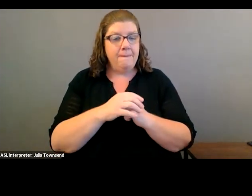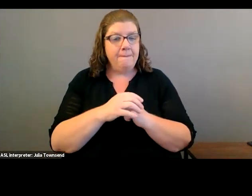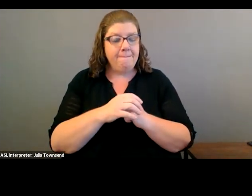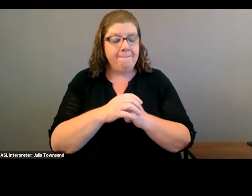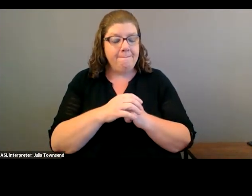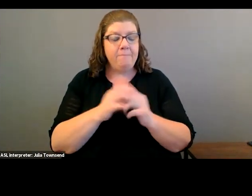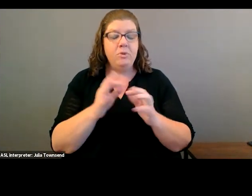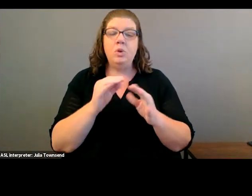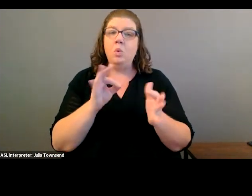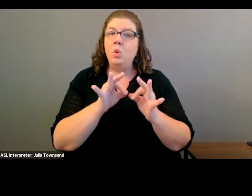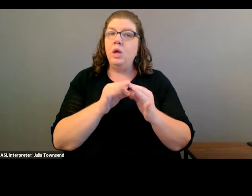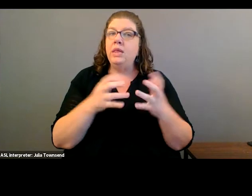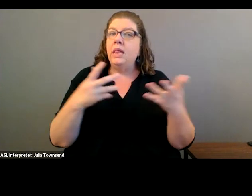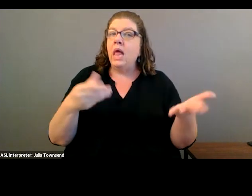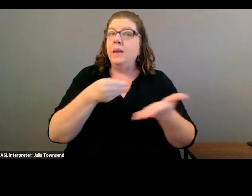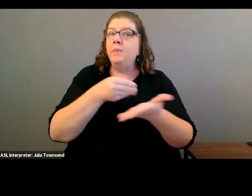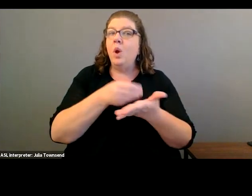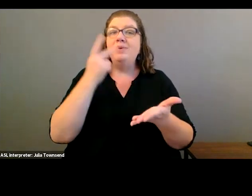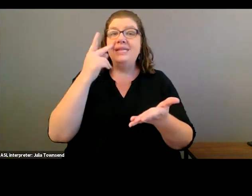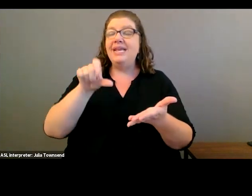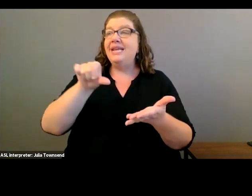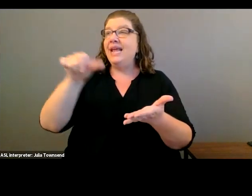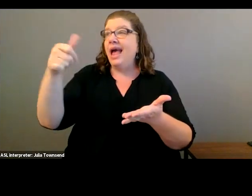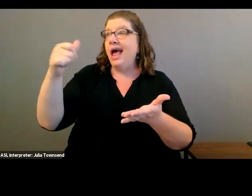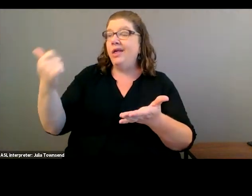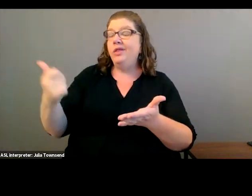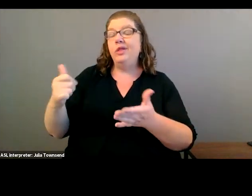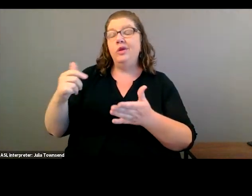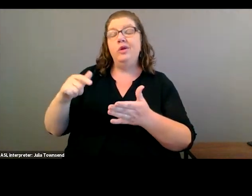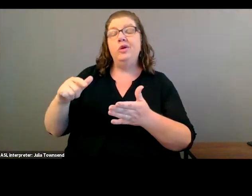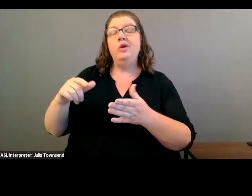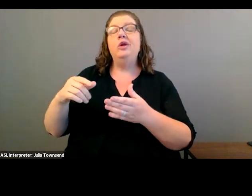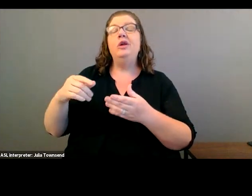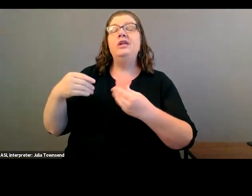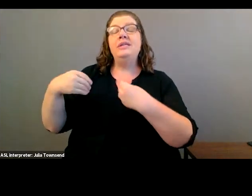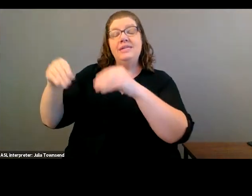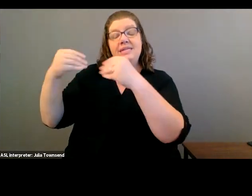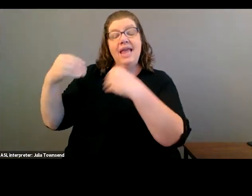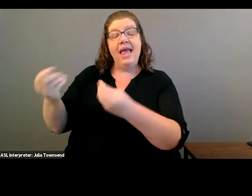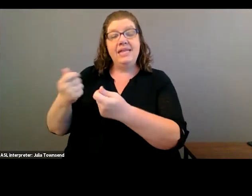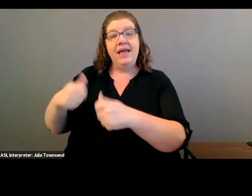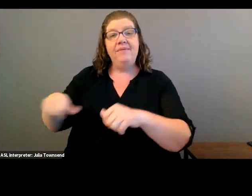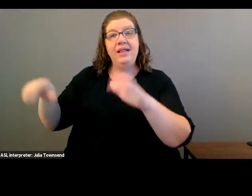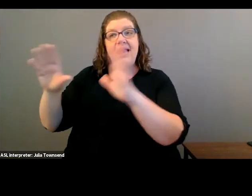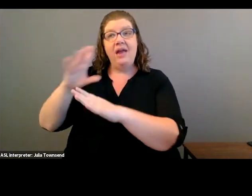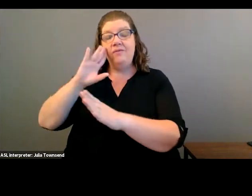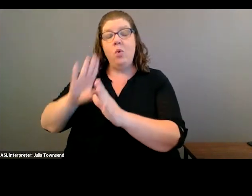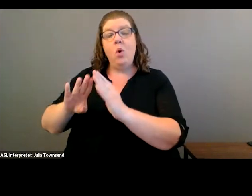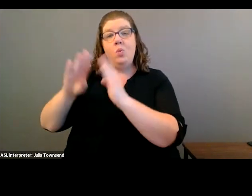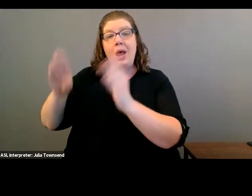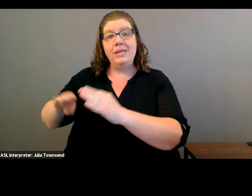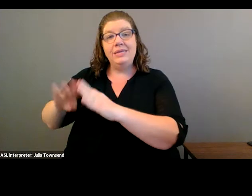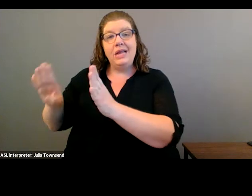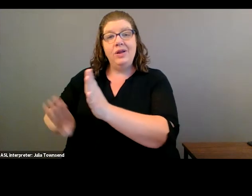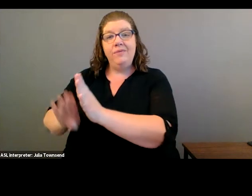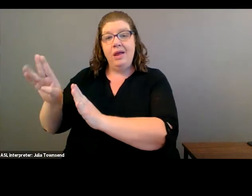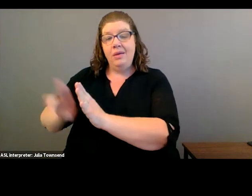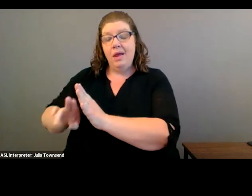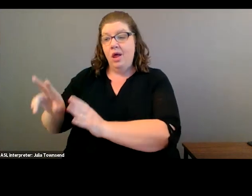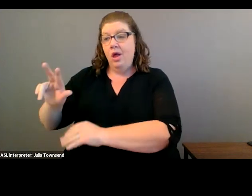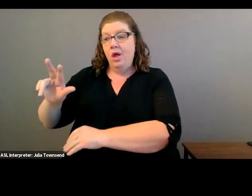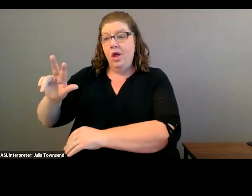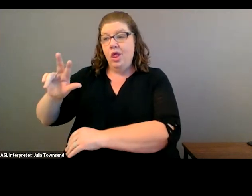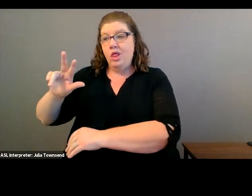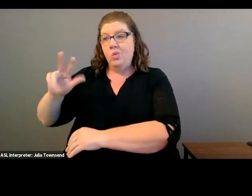We have seen comparable sales of residential development land that were on the order of $30 per square